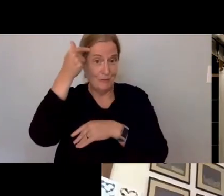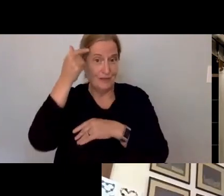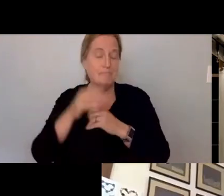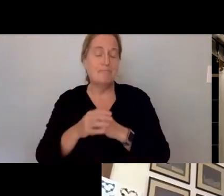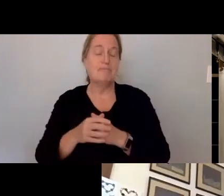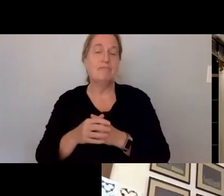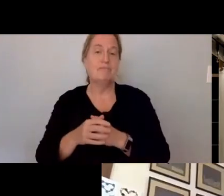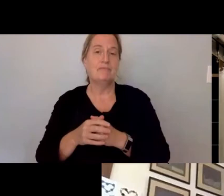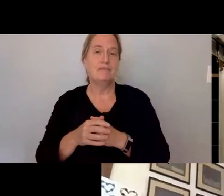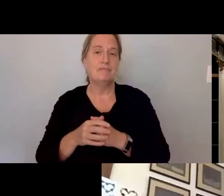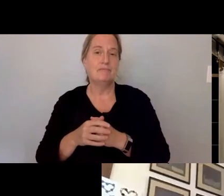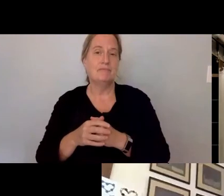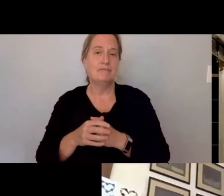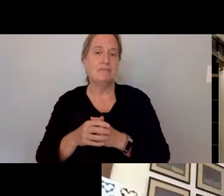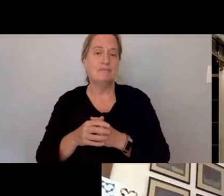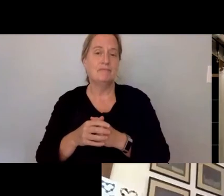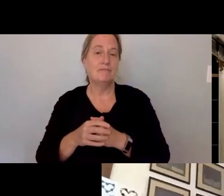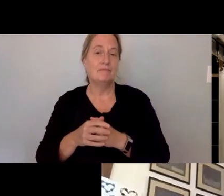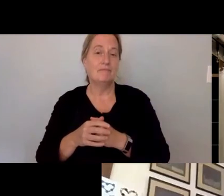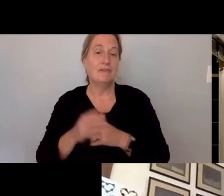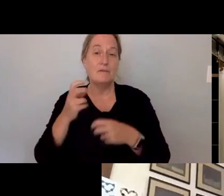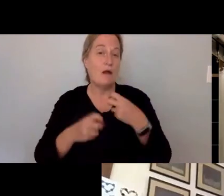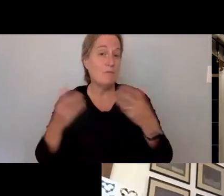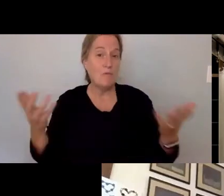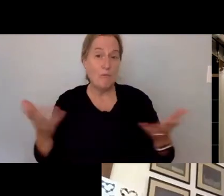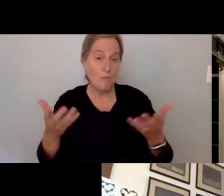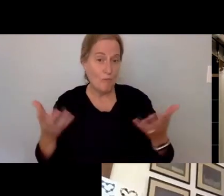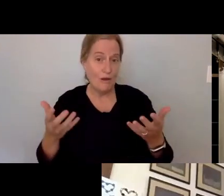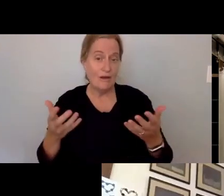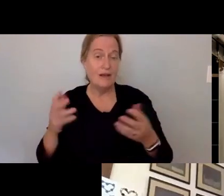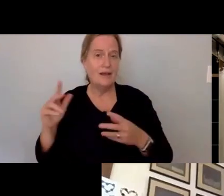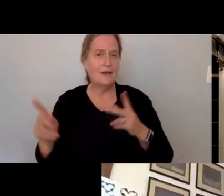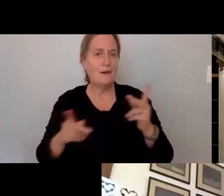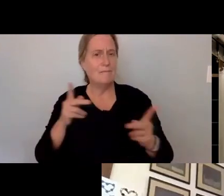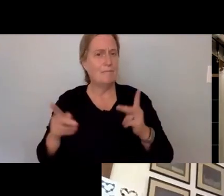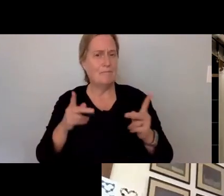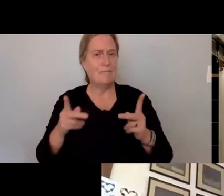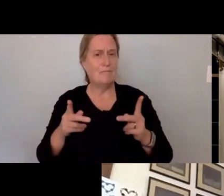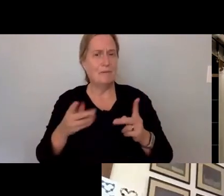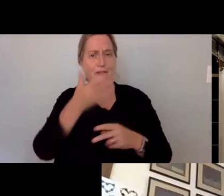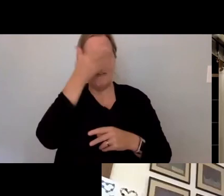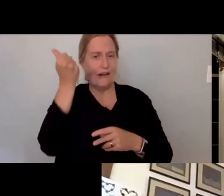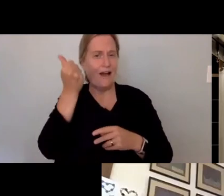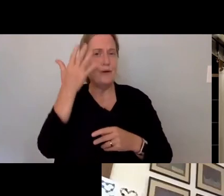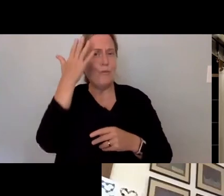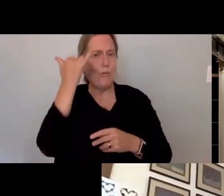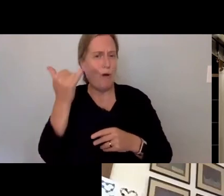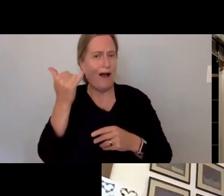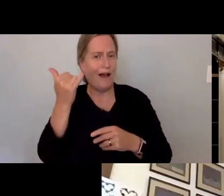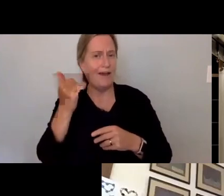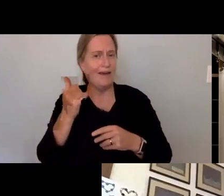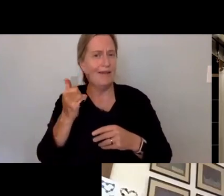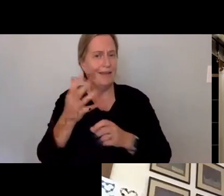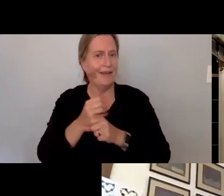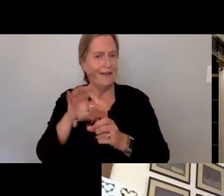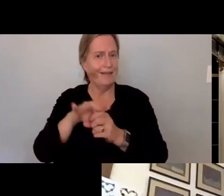except for these two gentlemen, people have lost track of why they get elected. They think it's all about being in office, or they